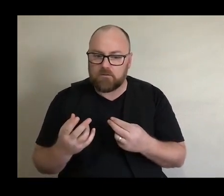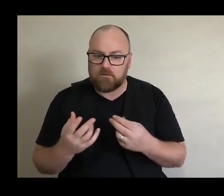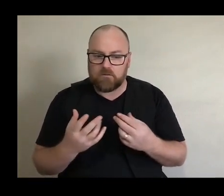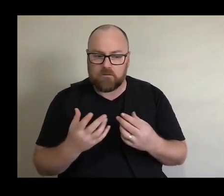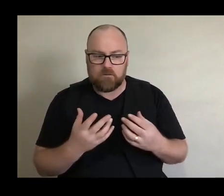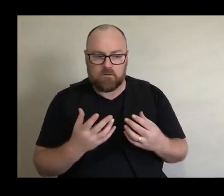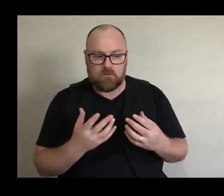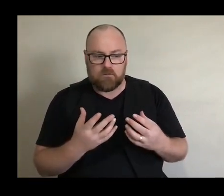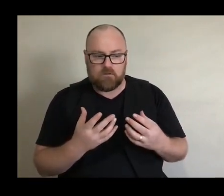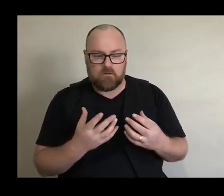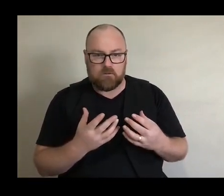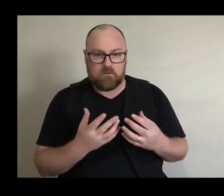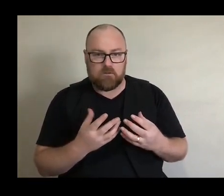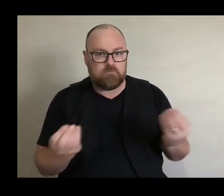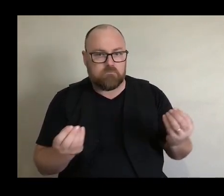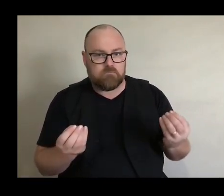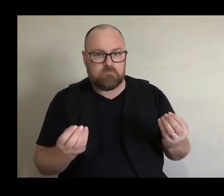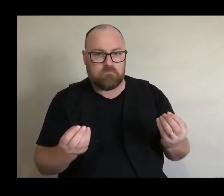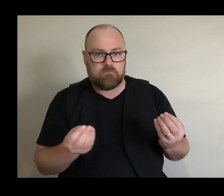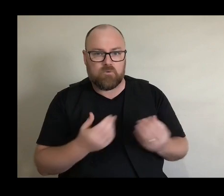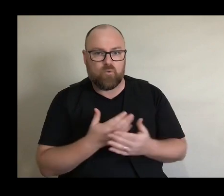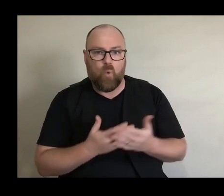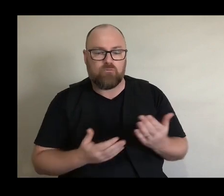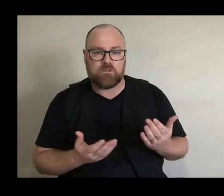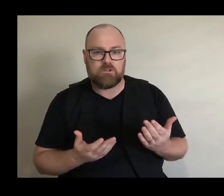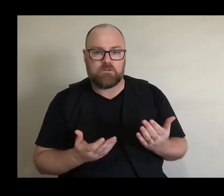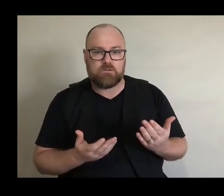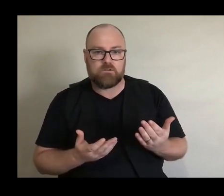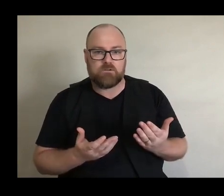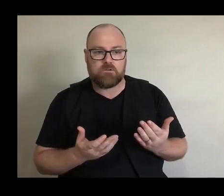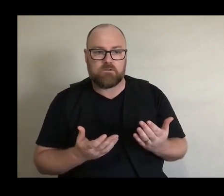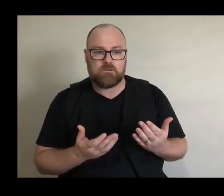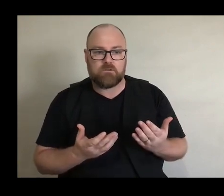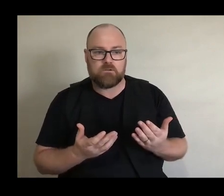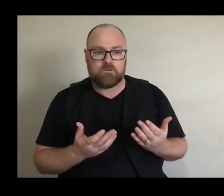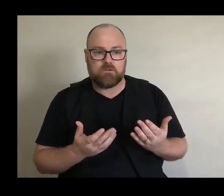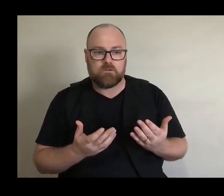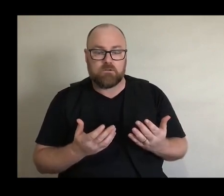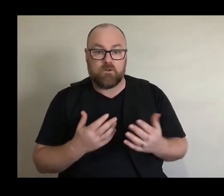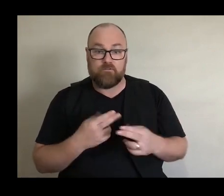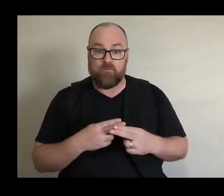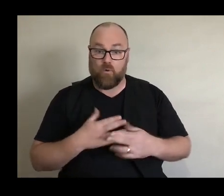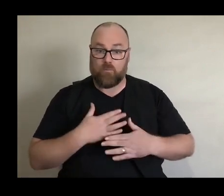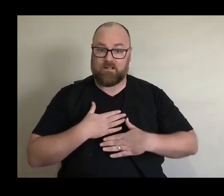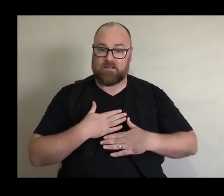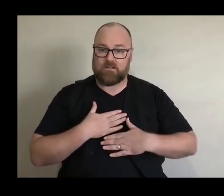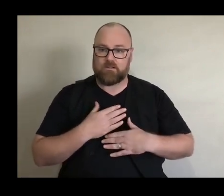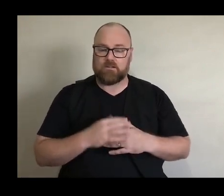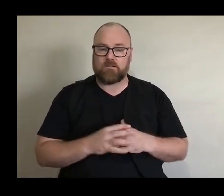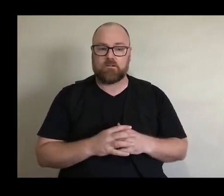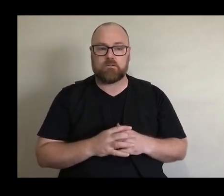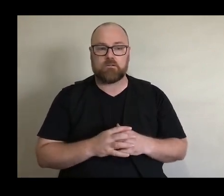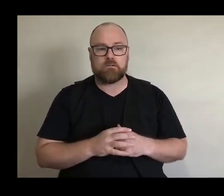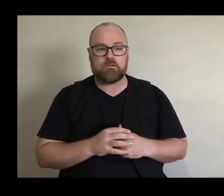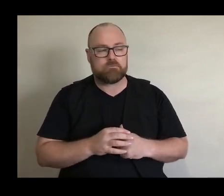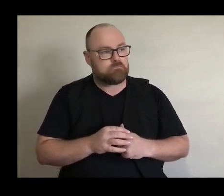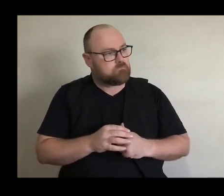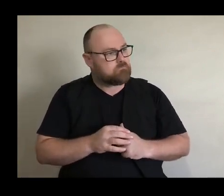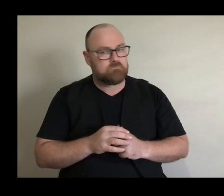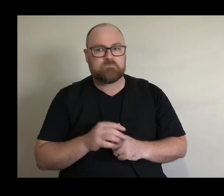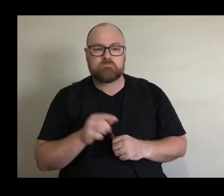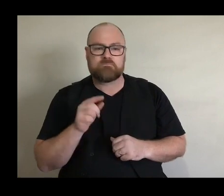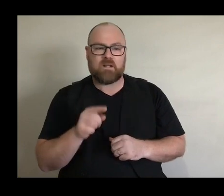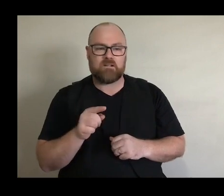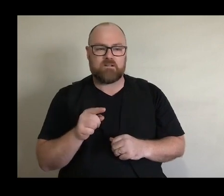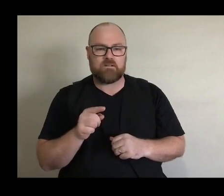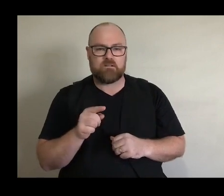of story, right? And for me, that absence or